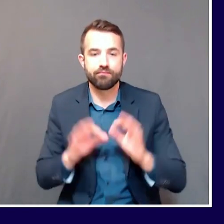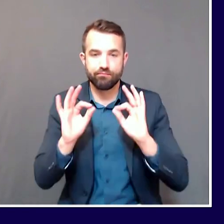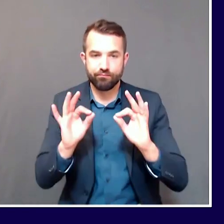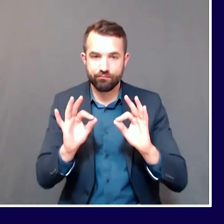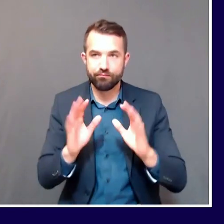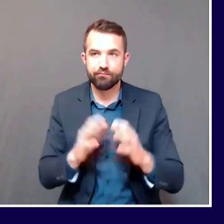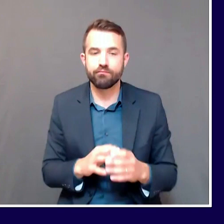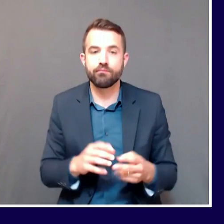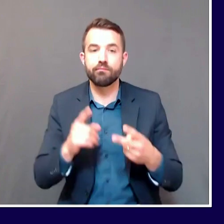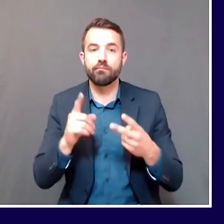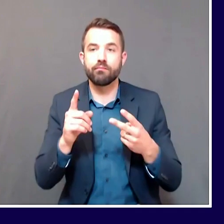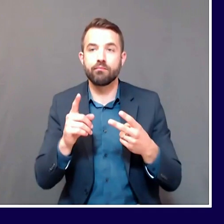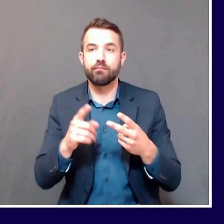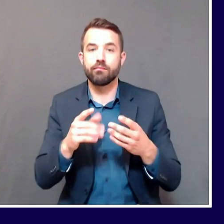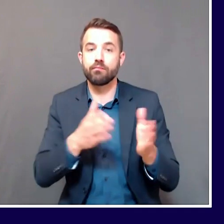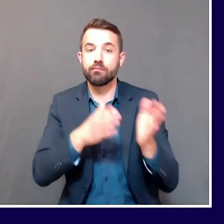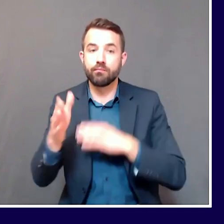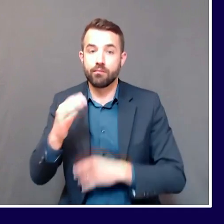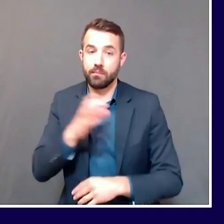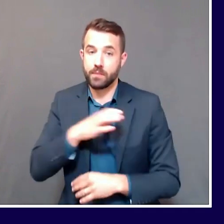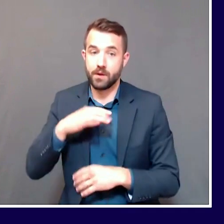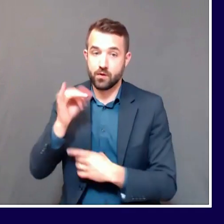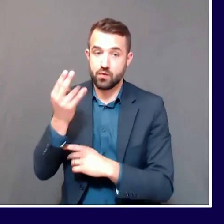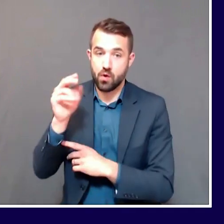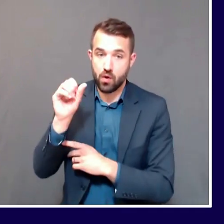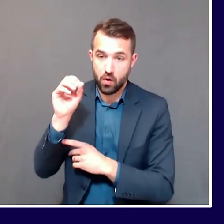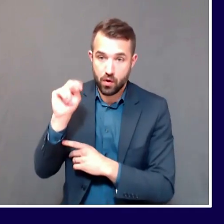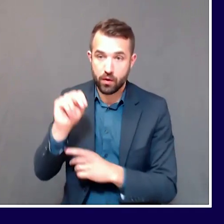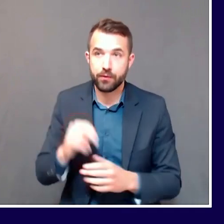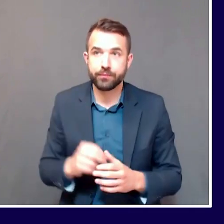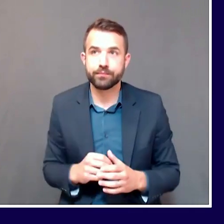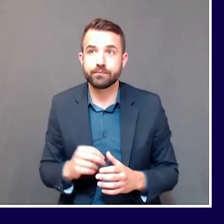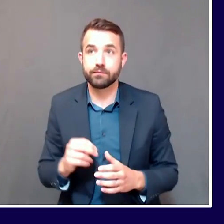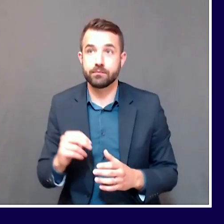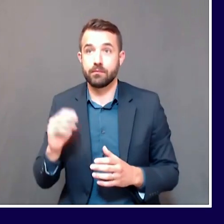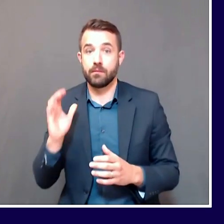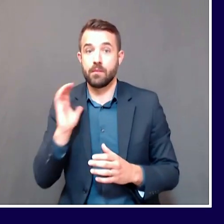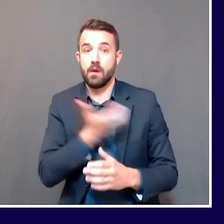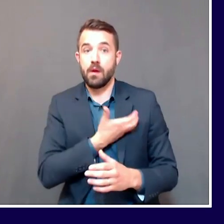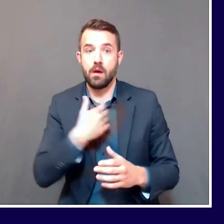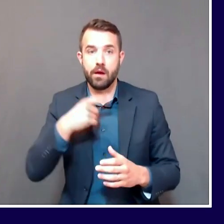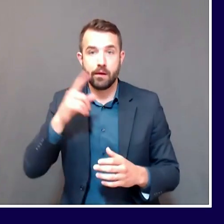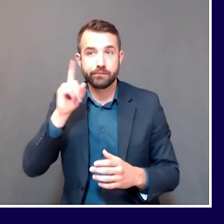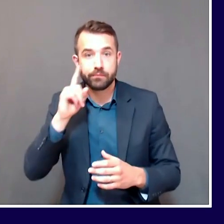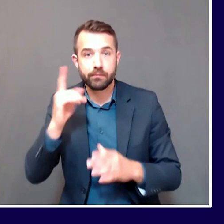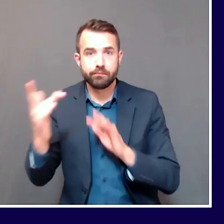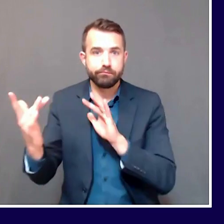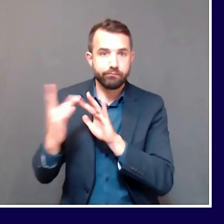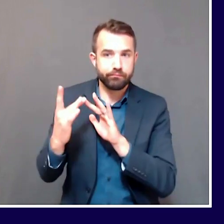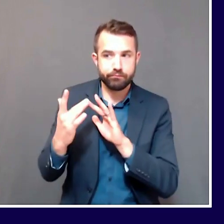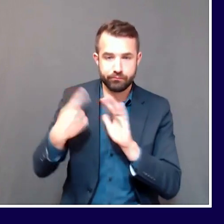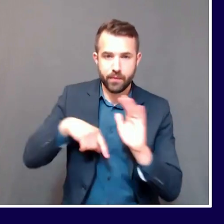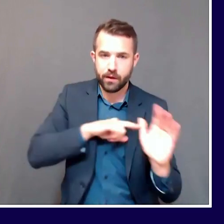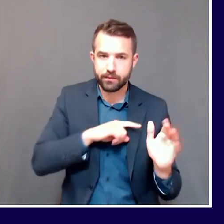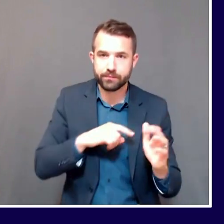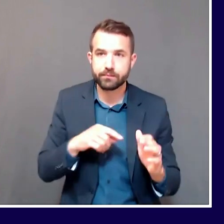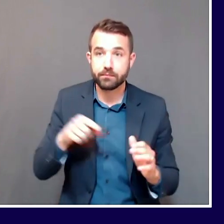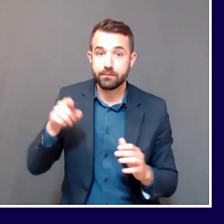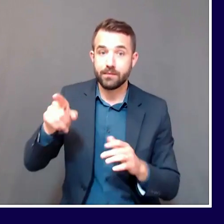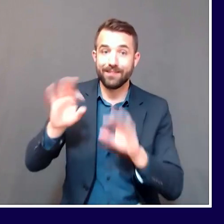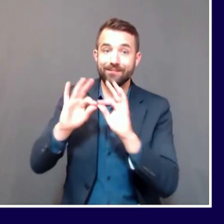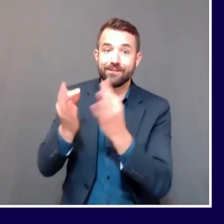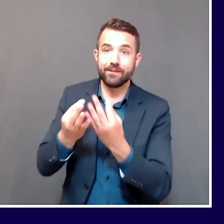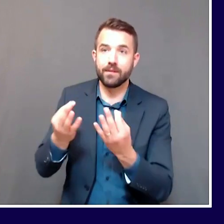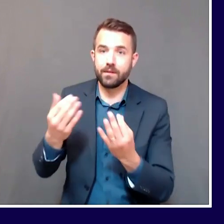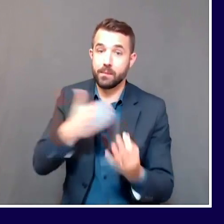Commissioner Johnson, we were contacted by a listener who has a family member that had just started working at one of the long-term care facilities